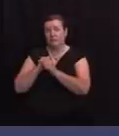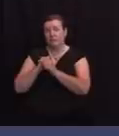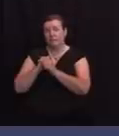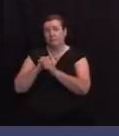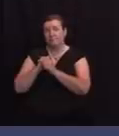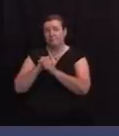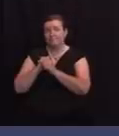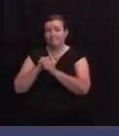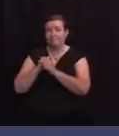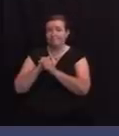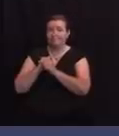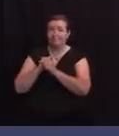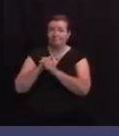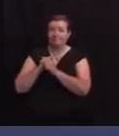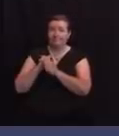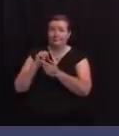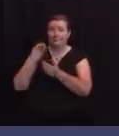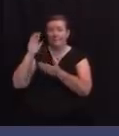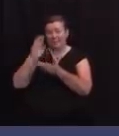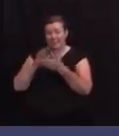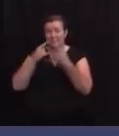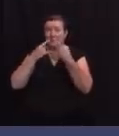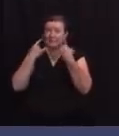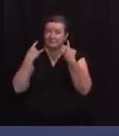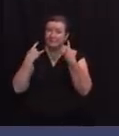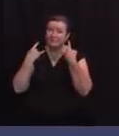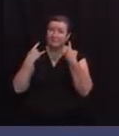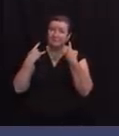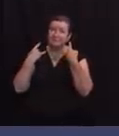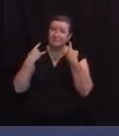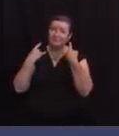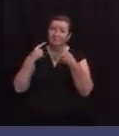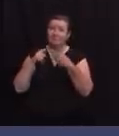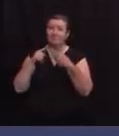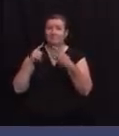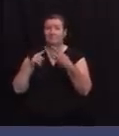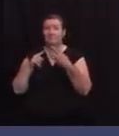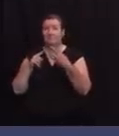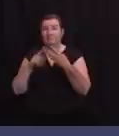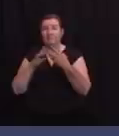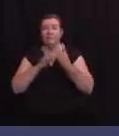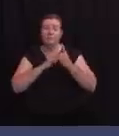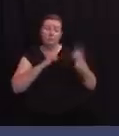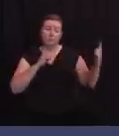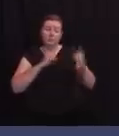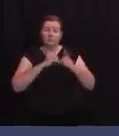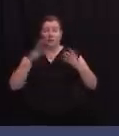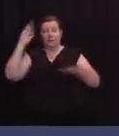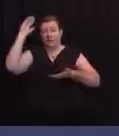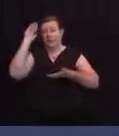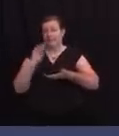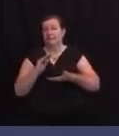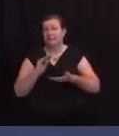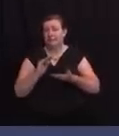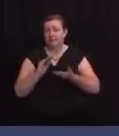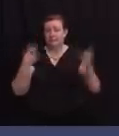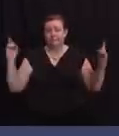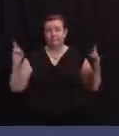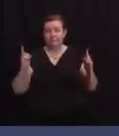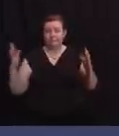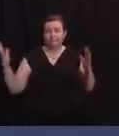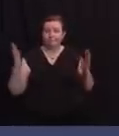decrease in mask wearing and other social distancing factors. You do see people acting with more